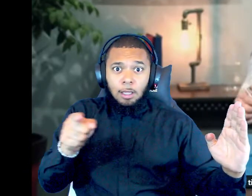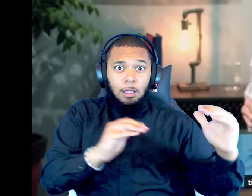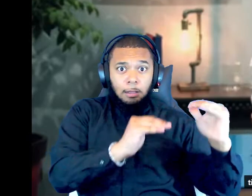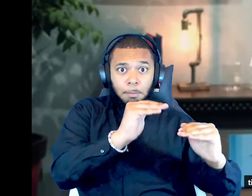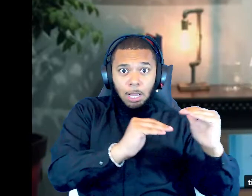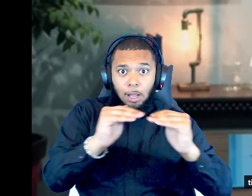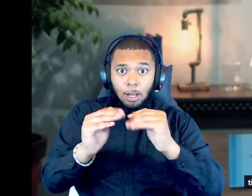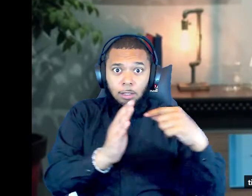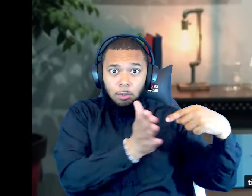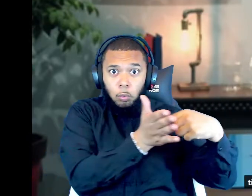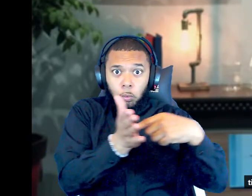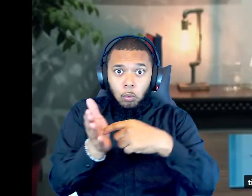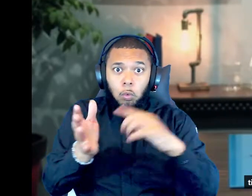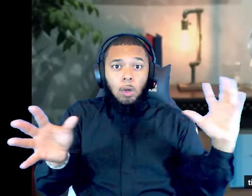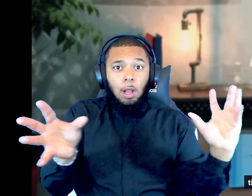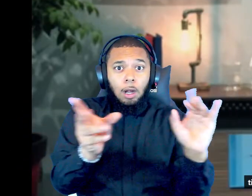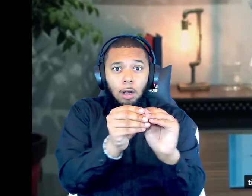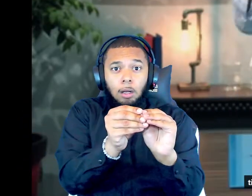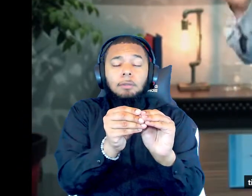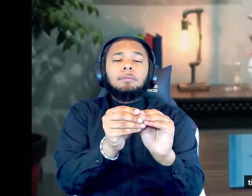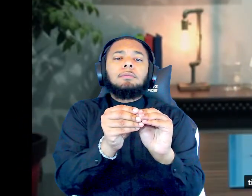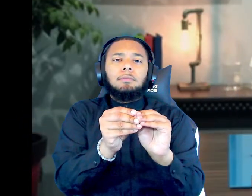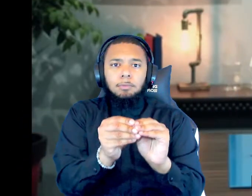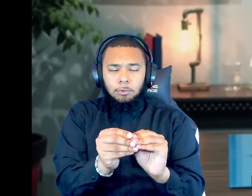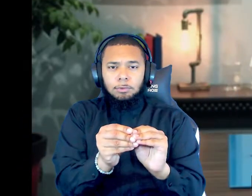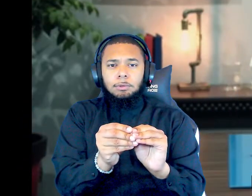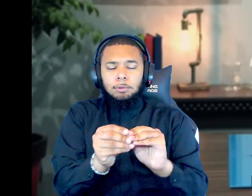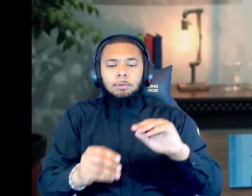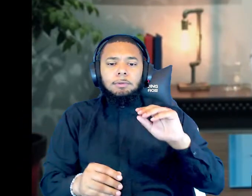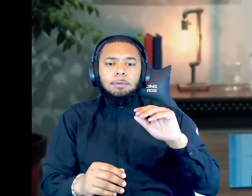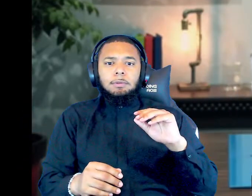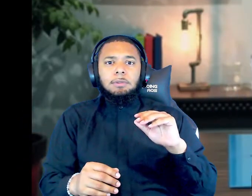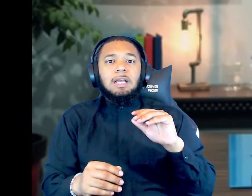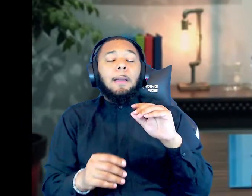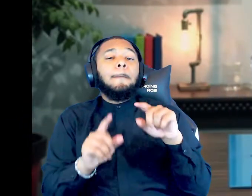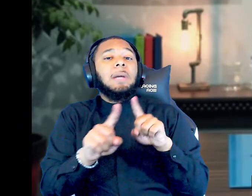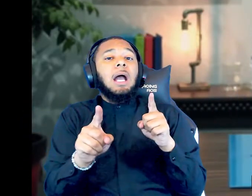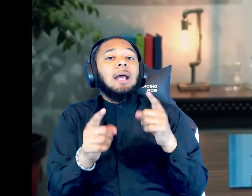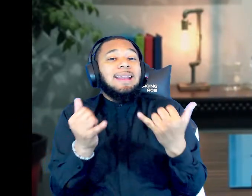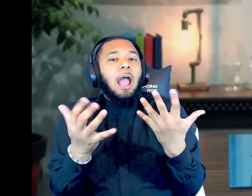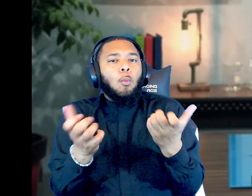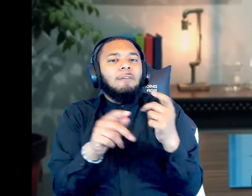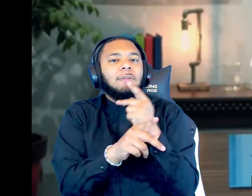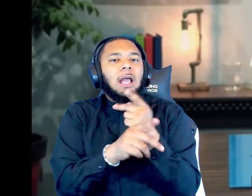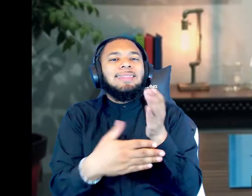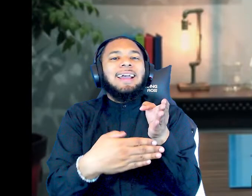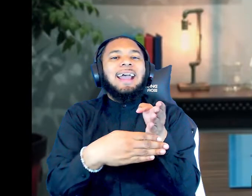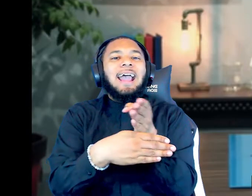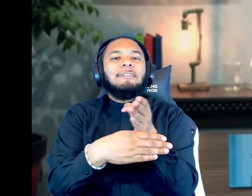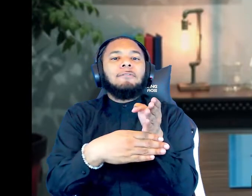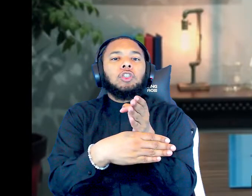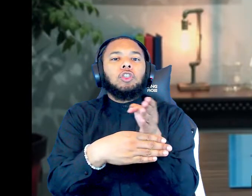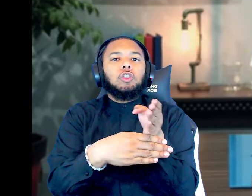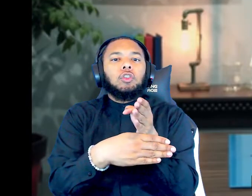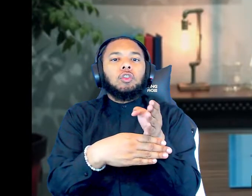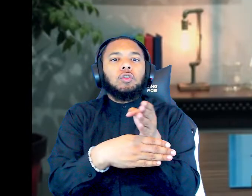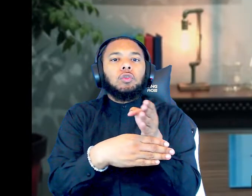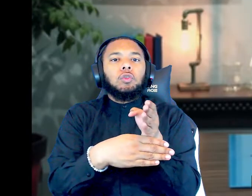times balance. But that's everything all together. If we want the average, right,